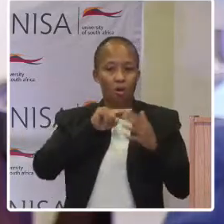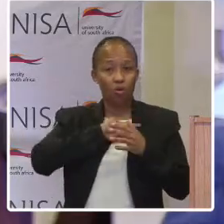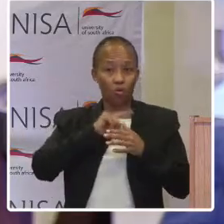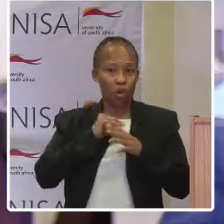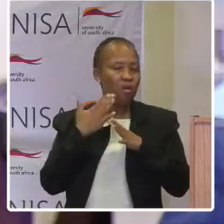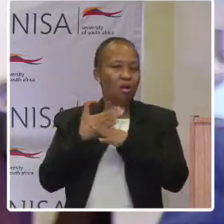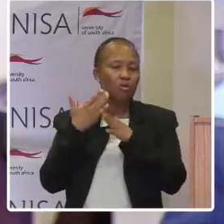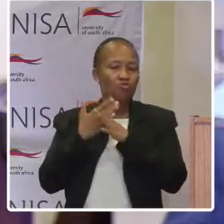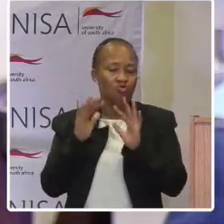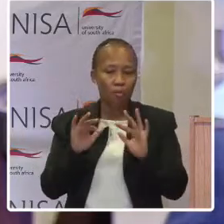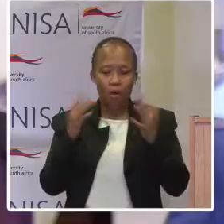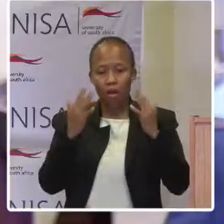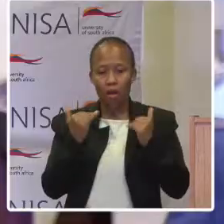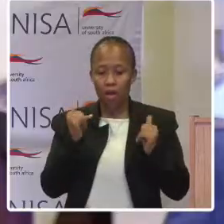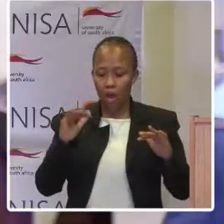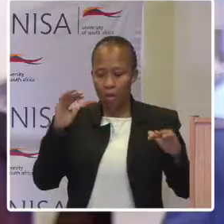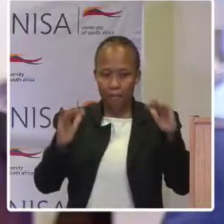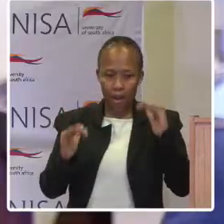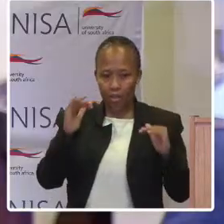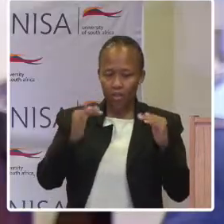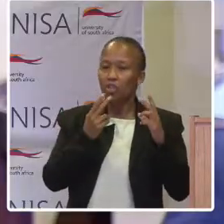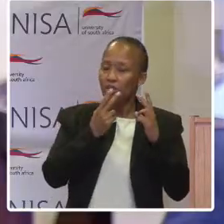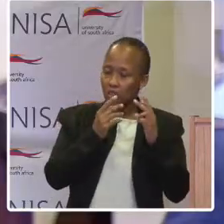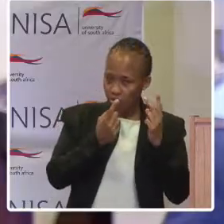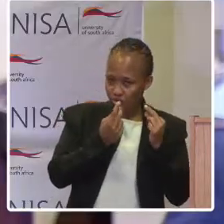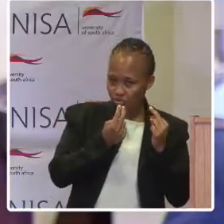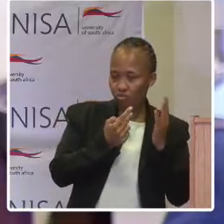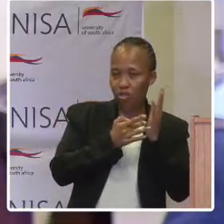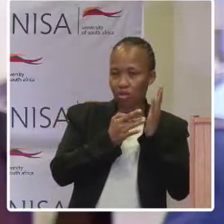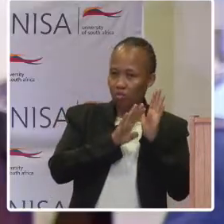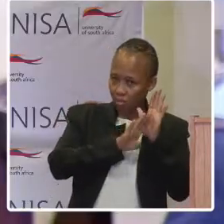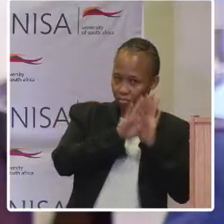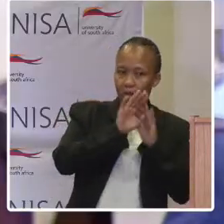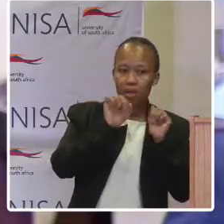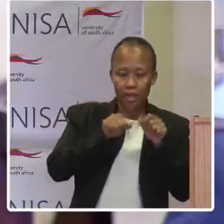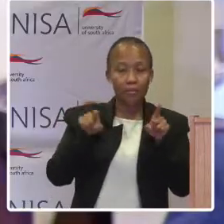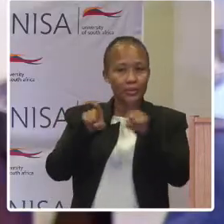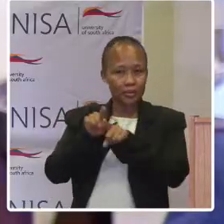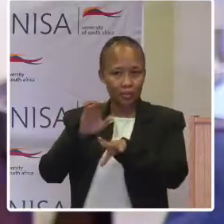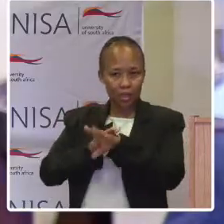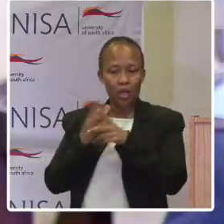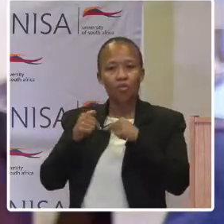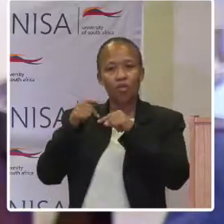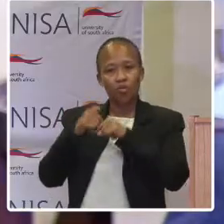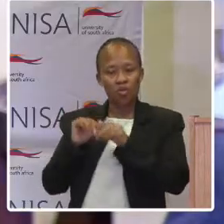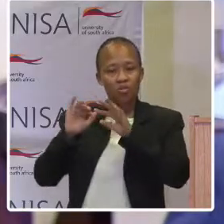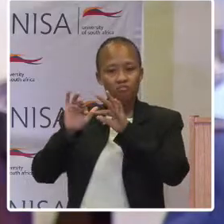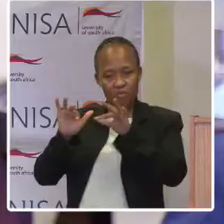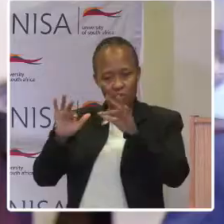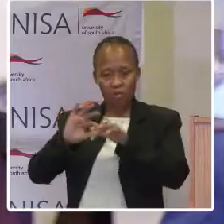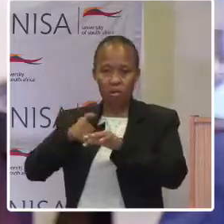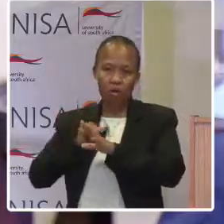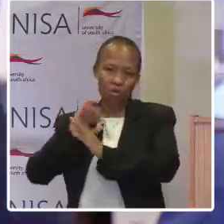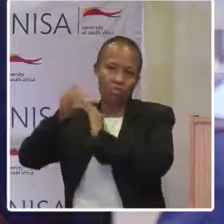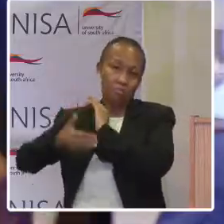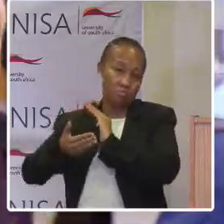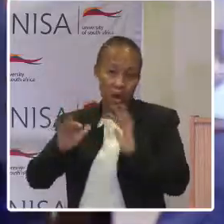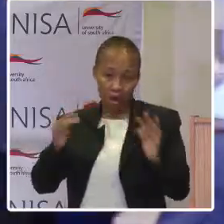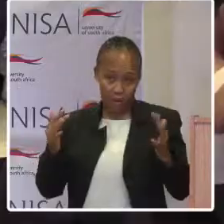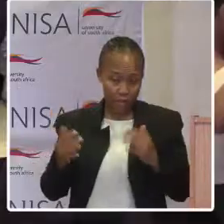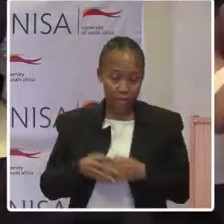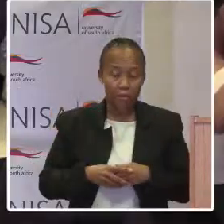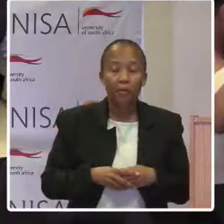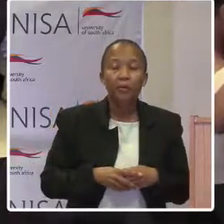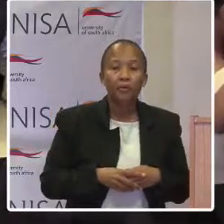just that balance between leveraging new technologies while at the same time protecting our people. Thank you.